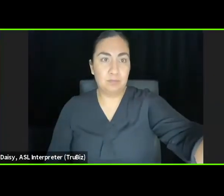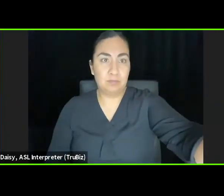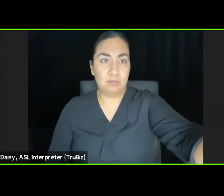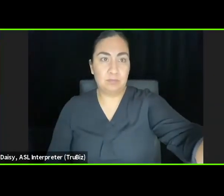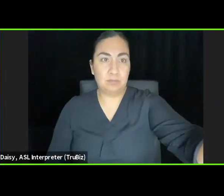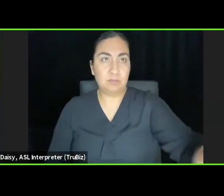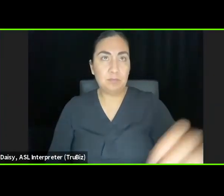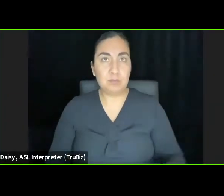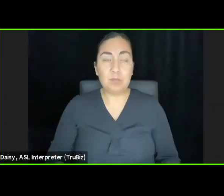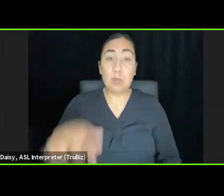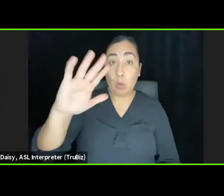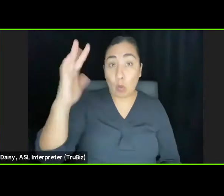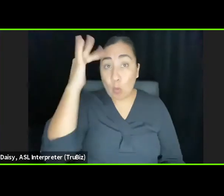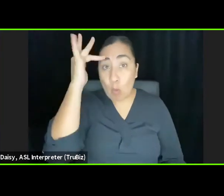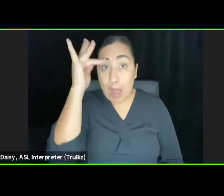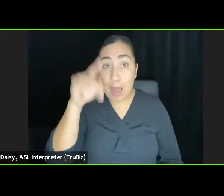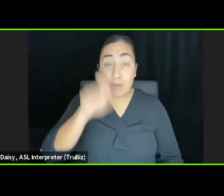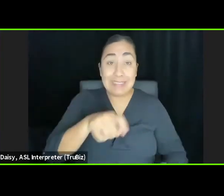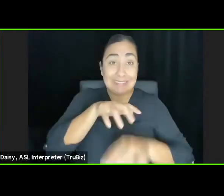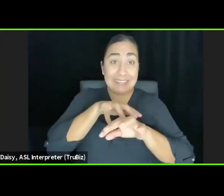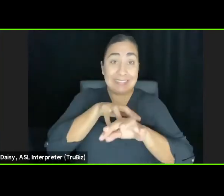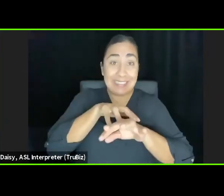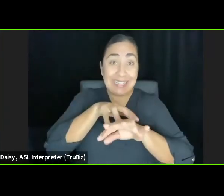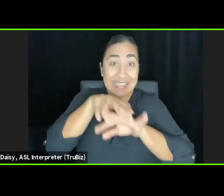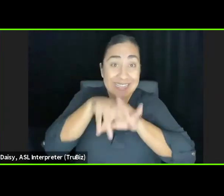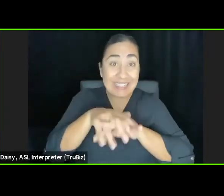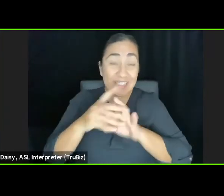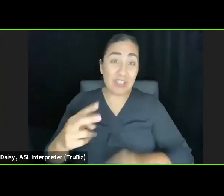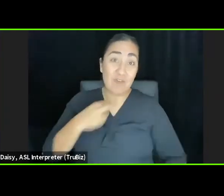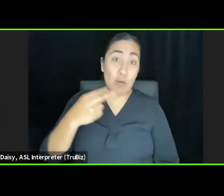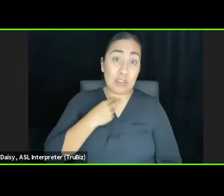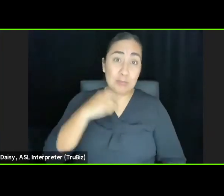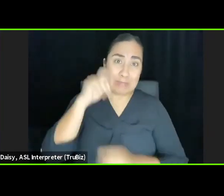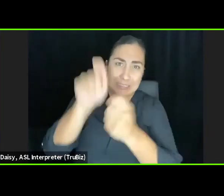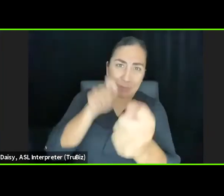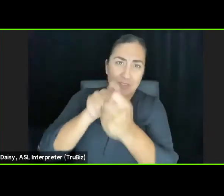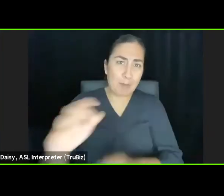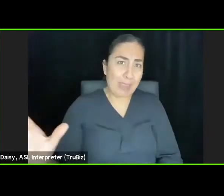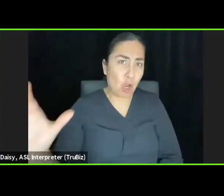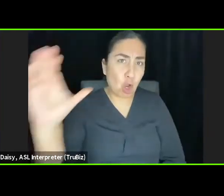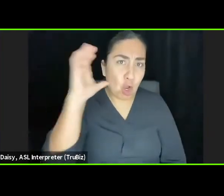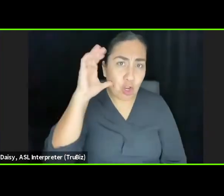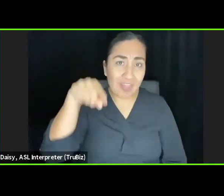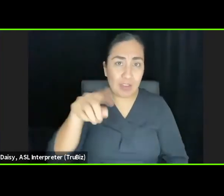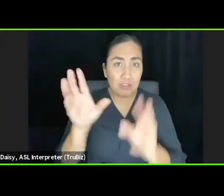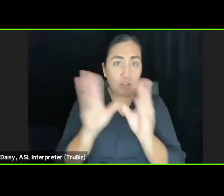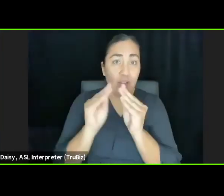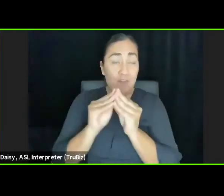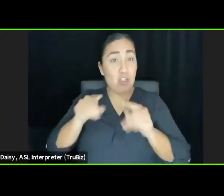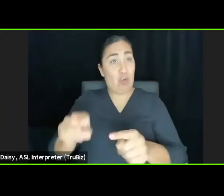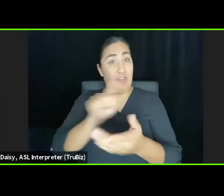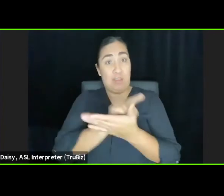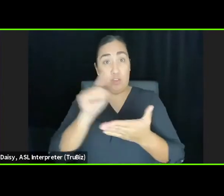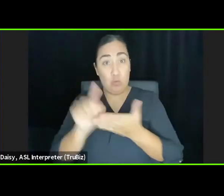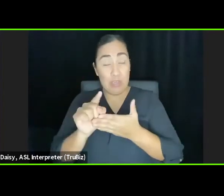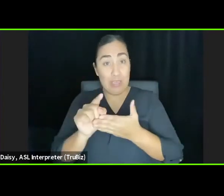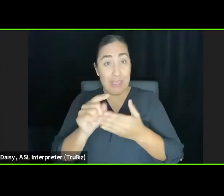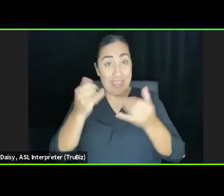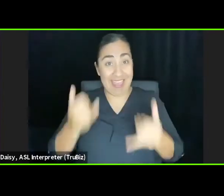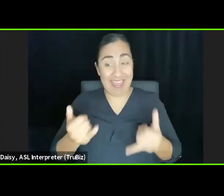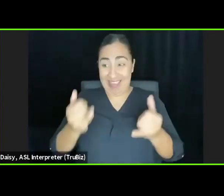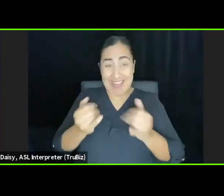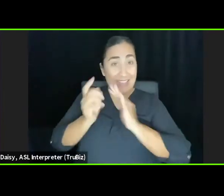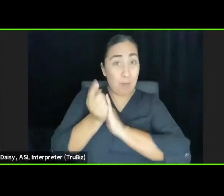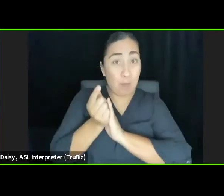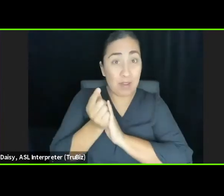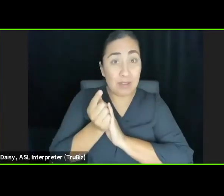must Indigenous voices specifically be heard at this conference during this week, in this time? Because this